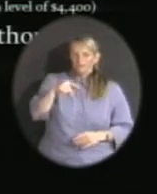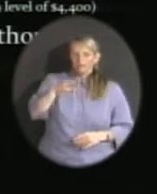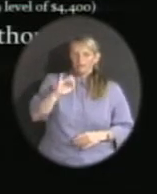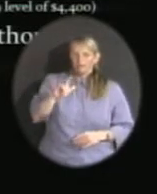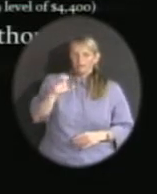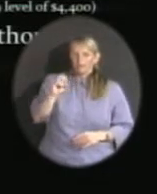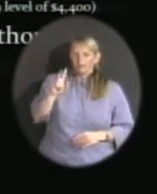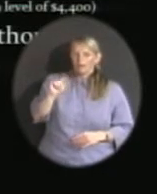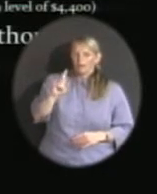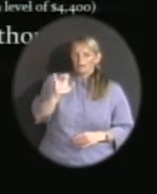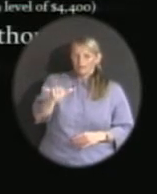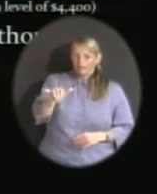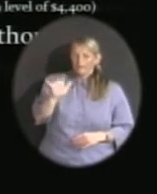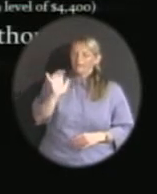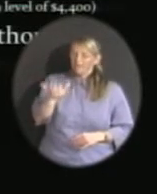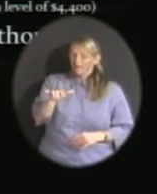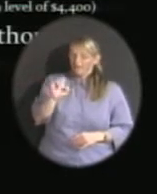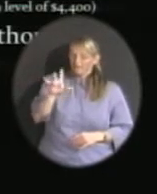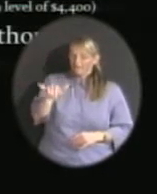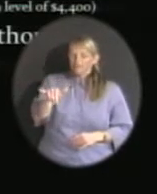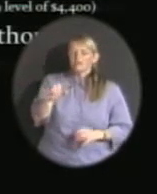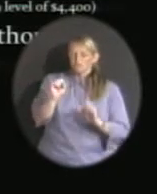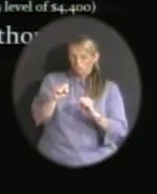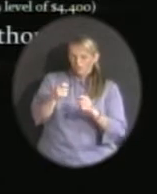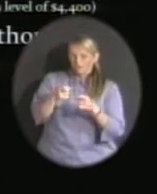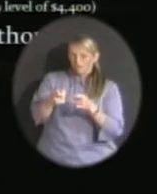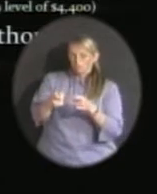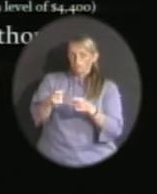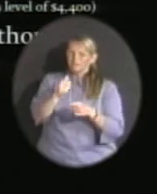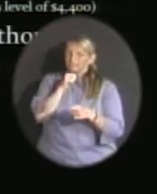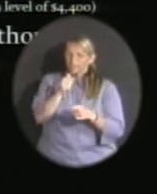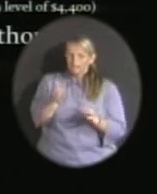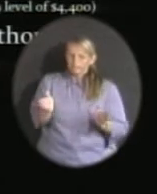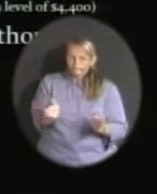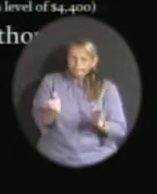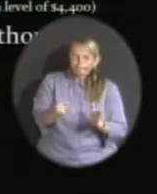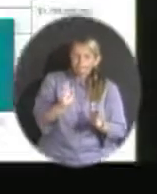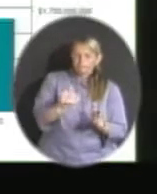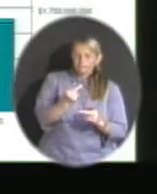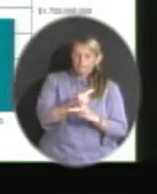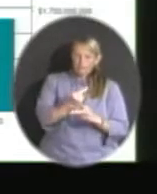few levies you have a bit of control over, that it's not driven by some calculation.